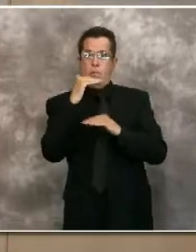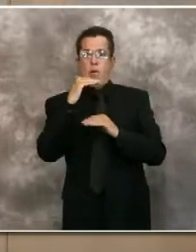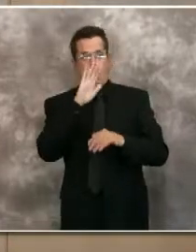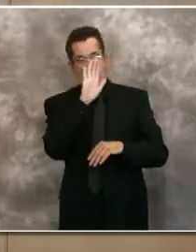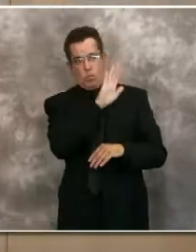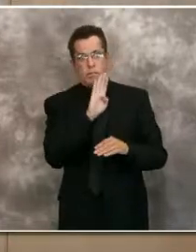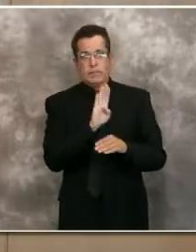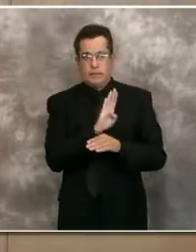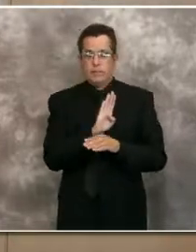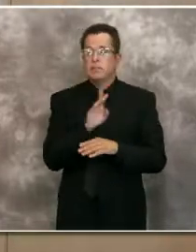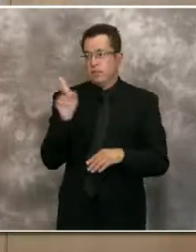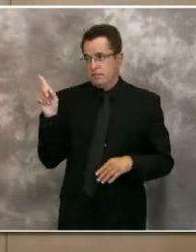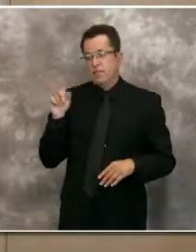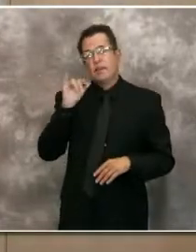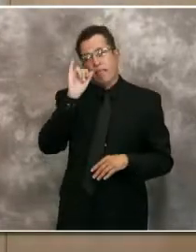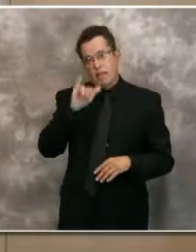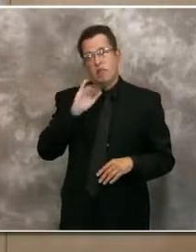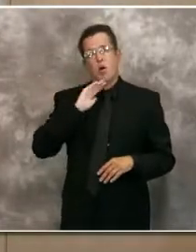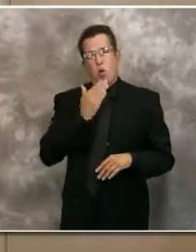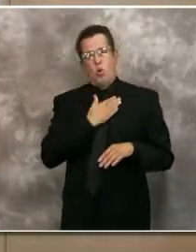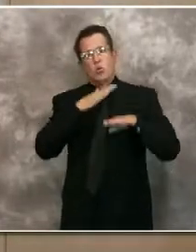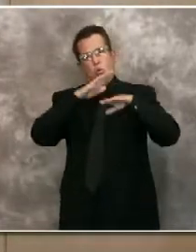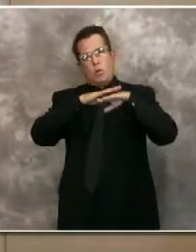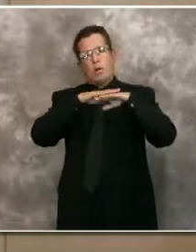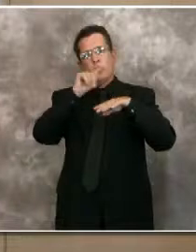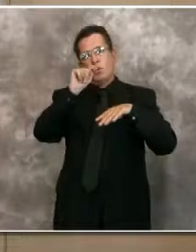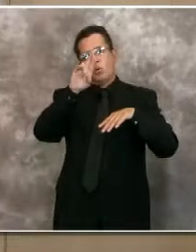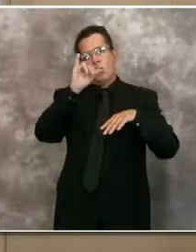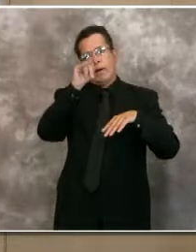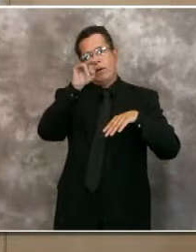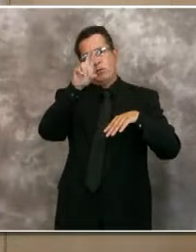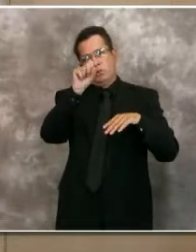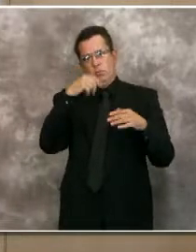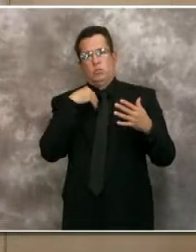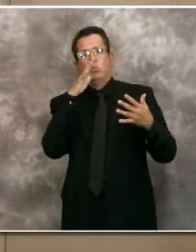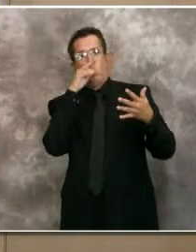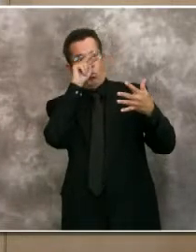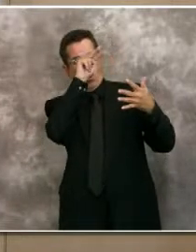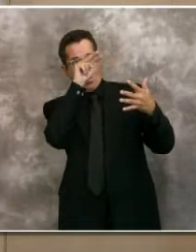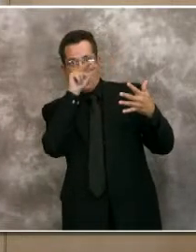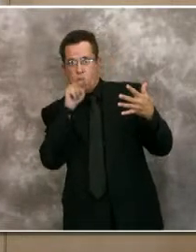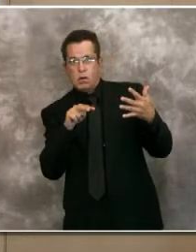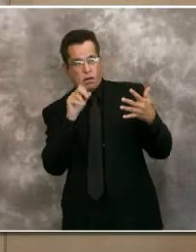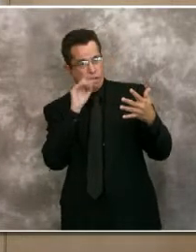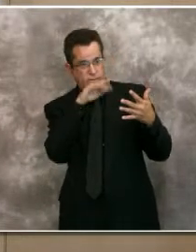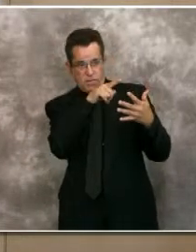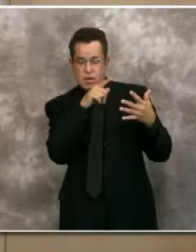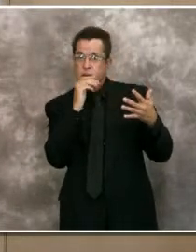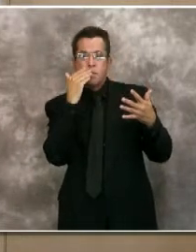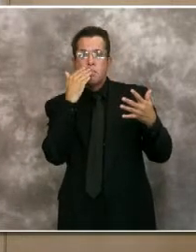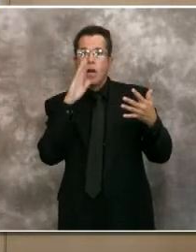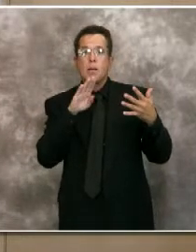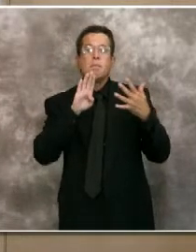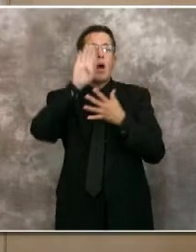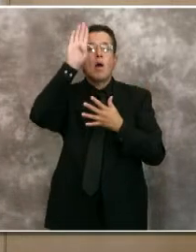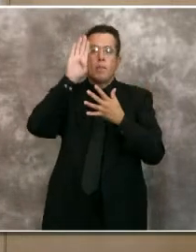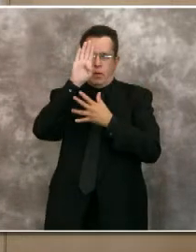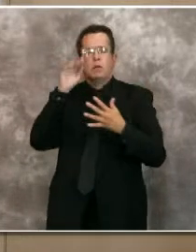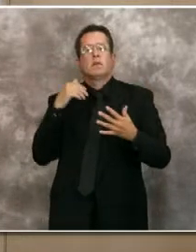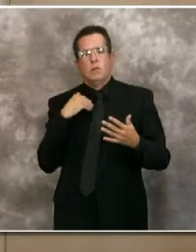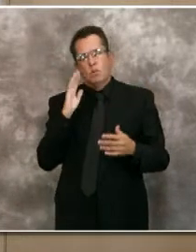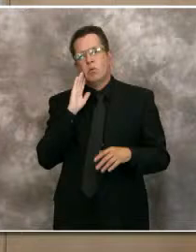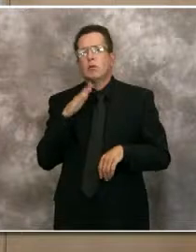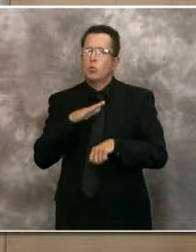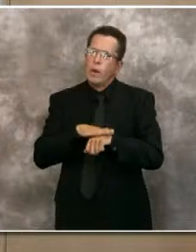That's the focus for our triggers, is that if our triggers go awry, The purpose for having